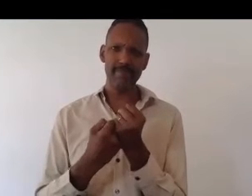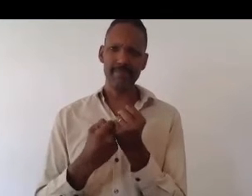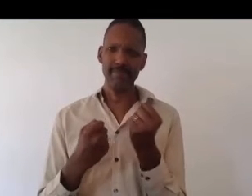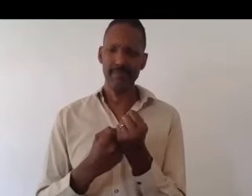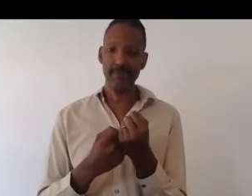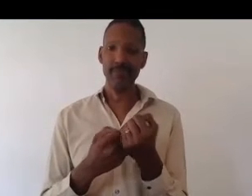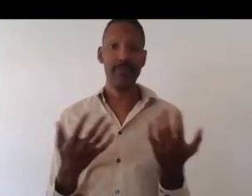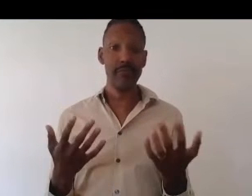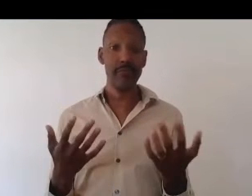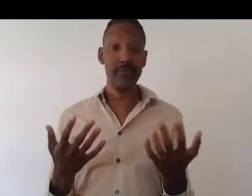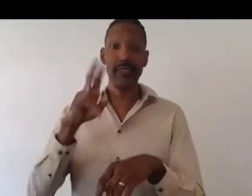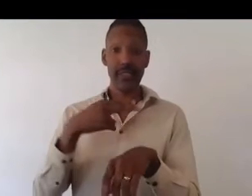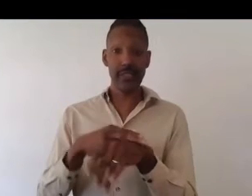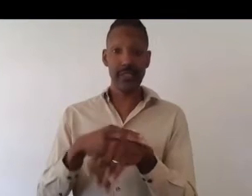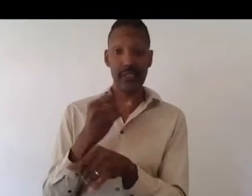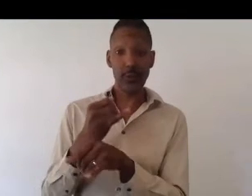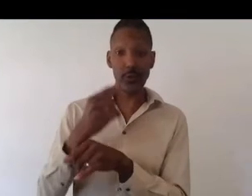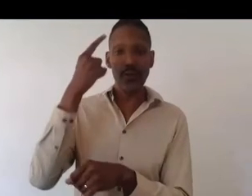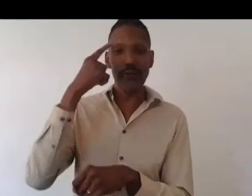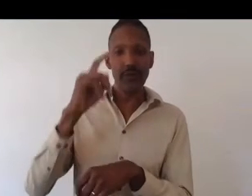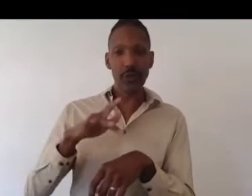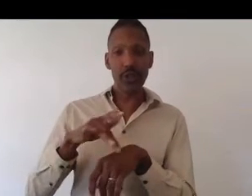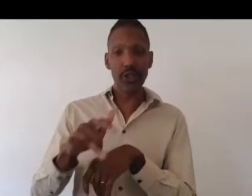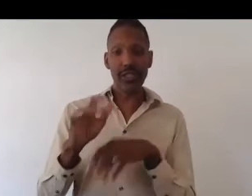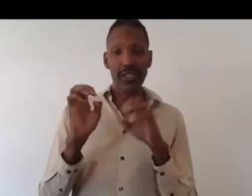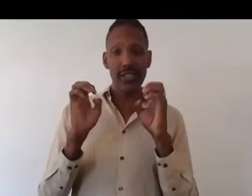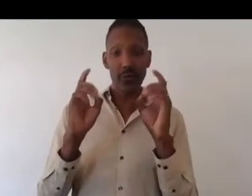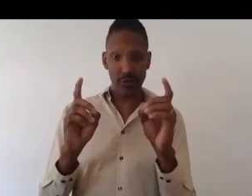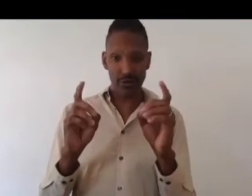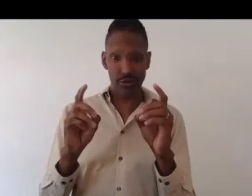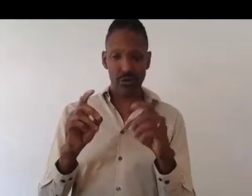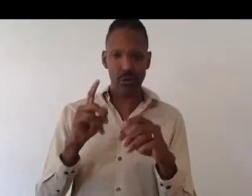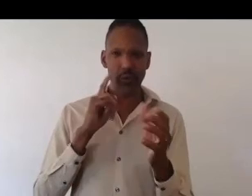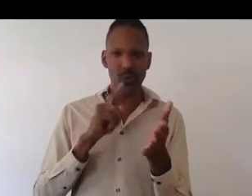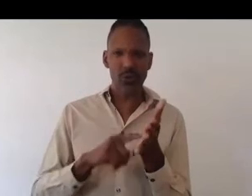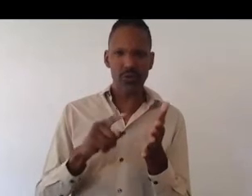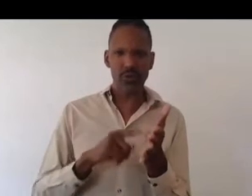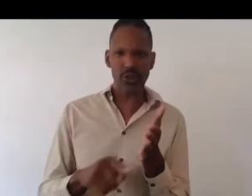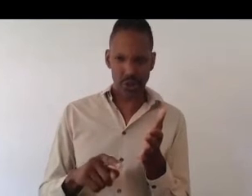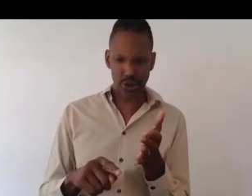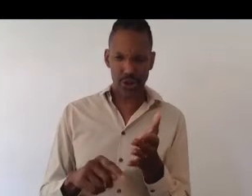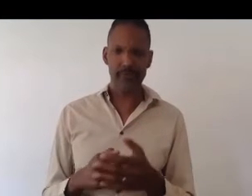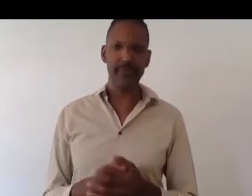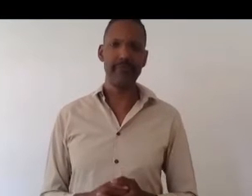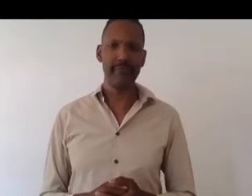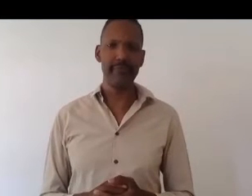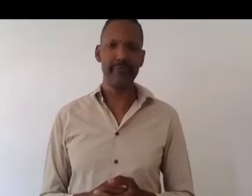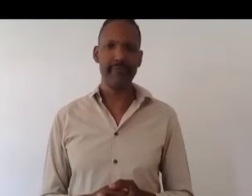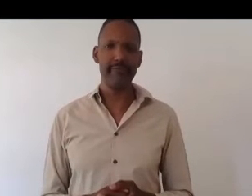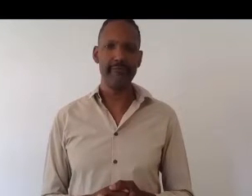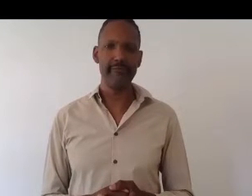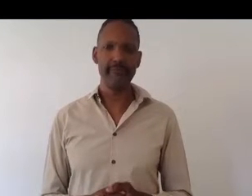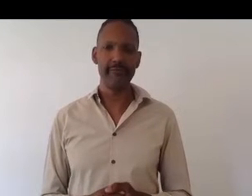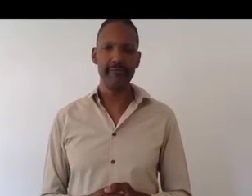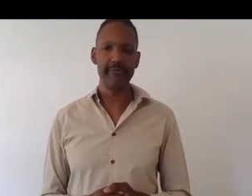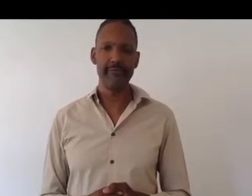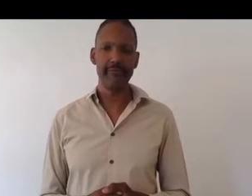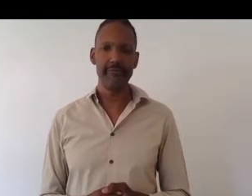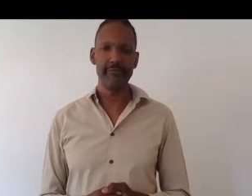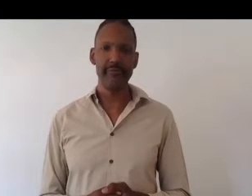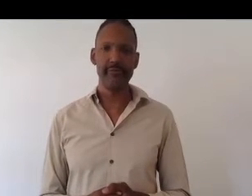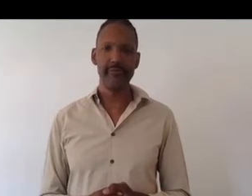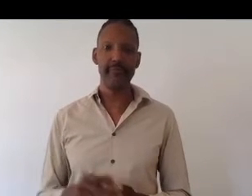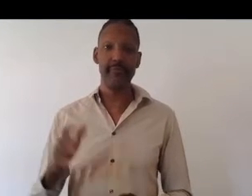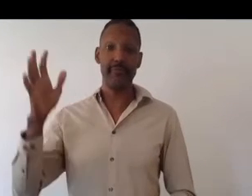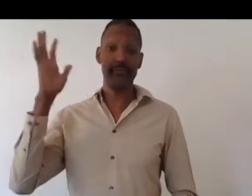others. First, the National Institute for Early Education Research, where the SciMath DLL project began and